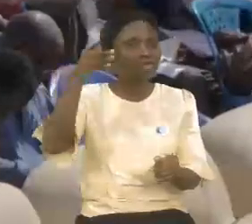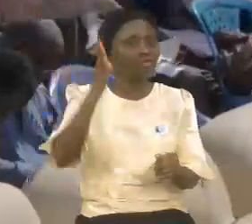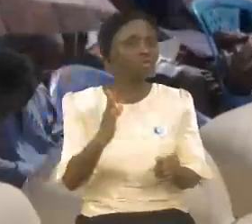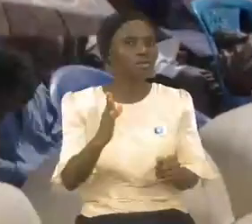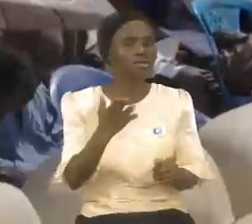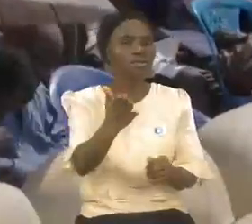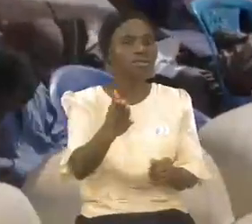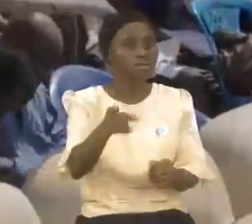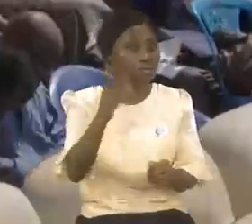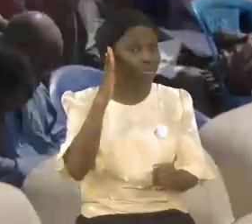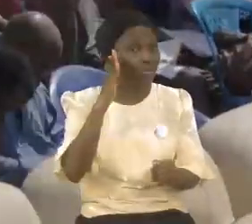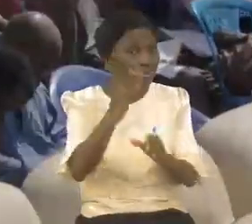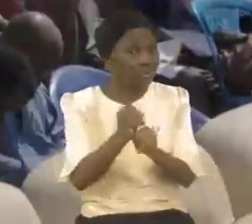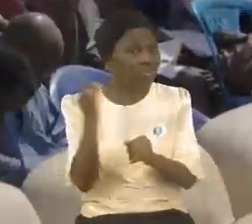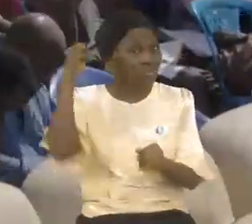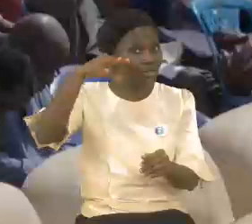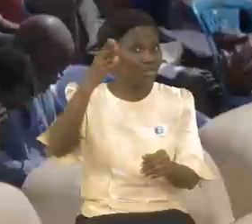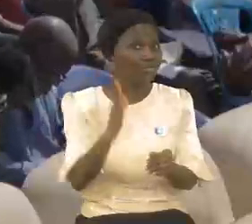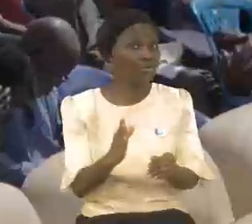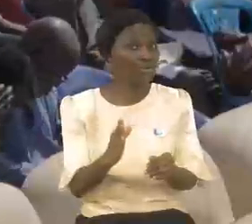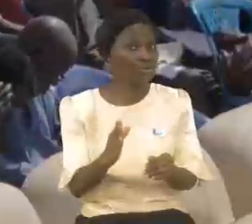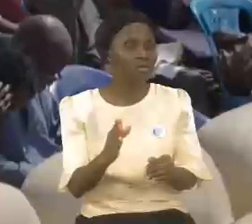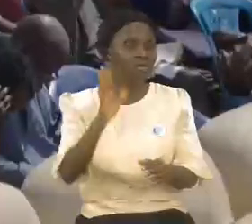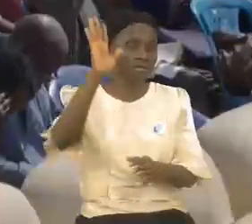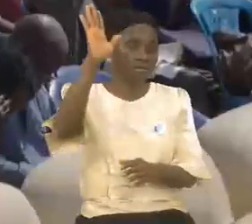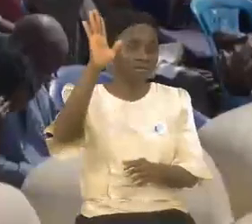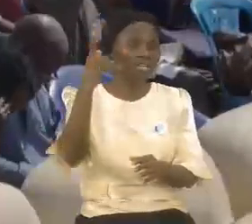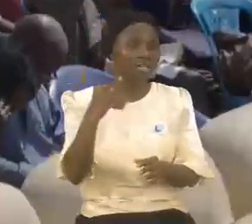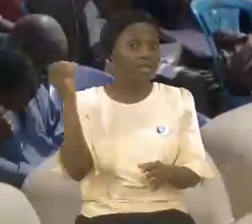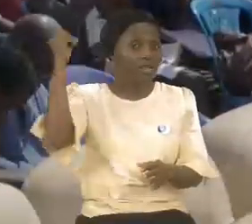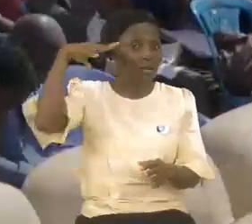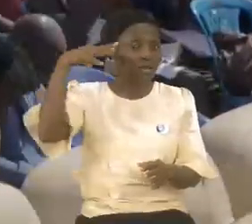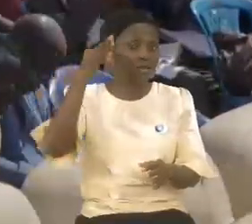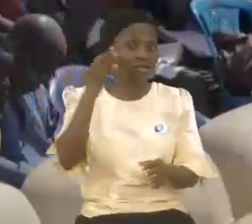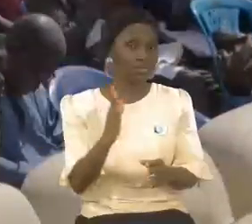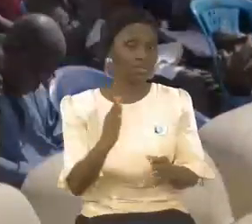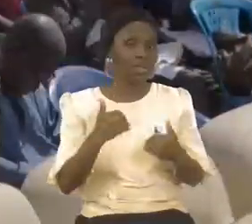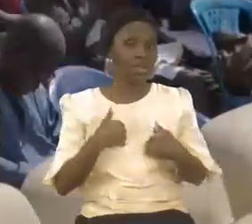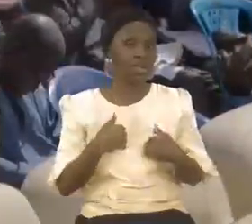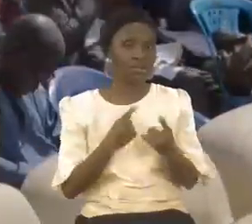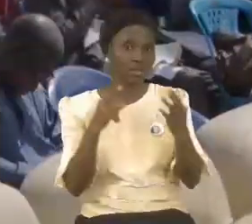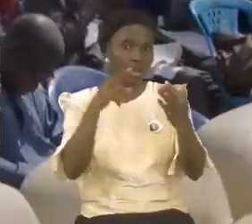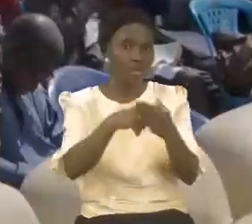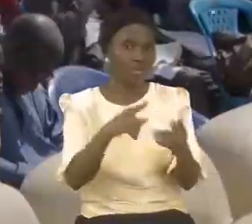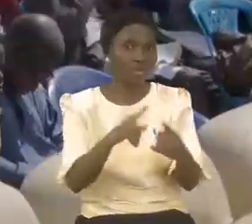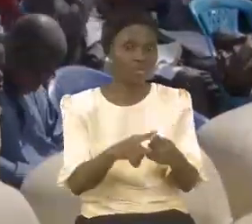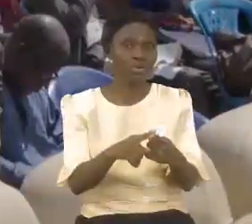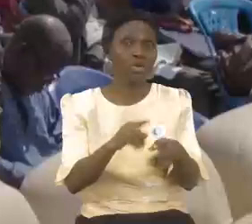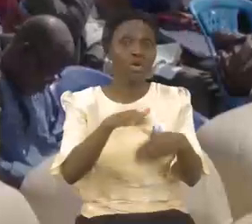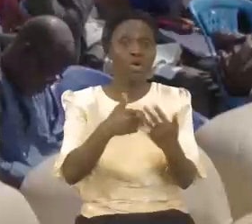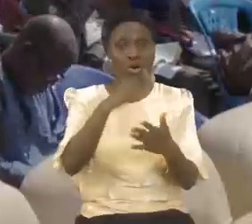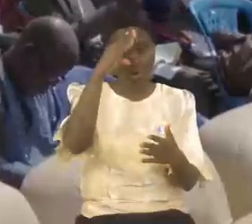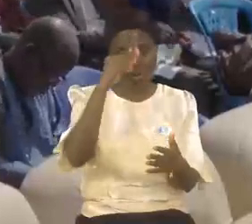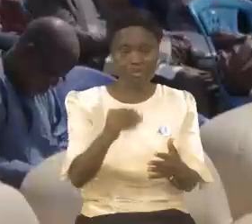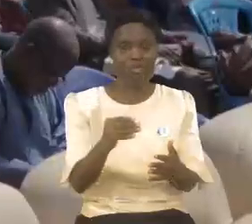of God there, the grace of God that appeared unto all men, teaching us that denying ungodliness and worldly lusts, we should live soberly